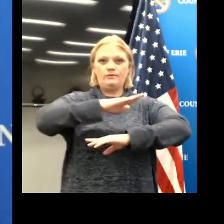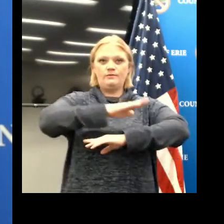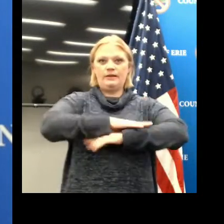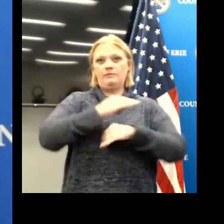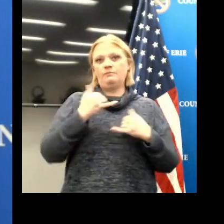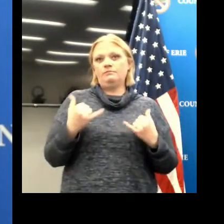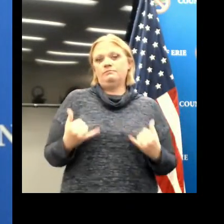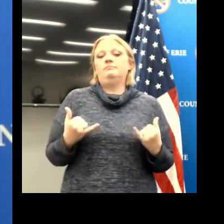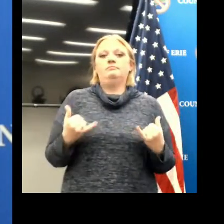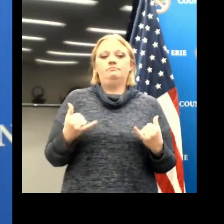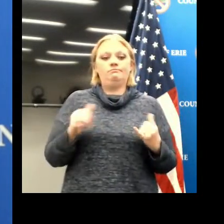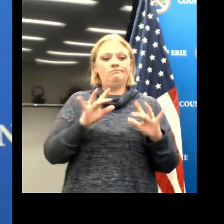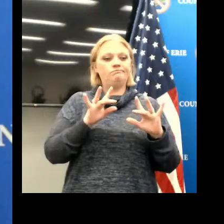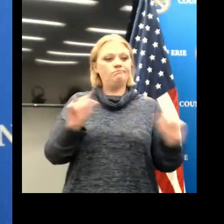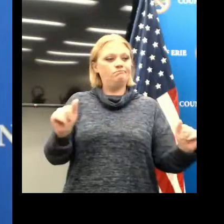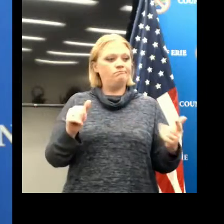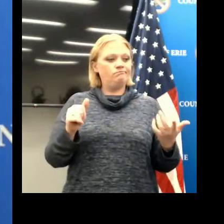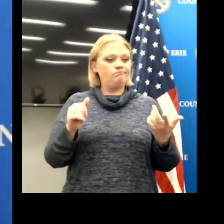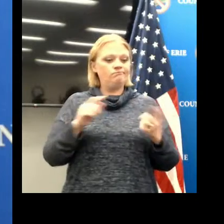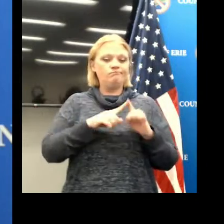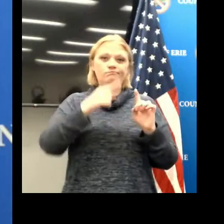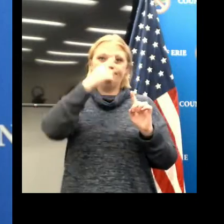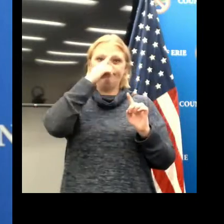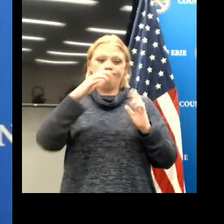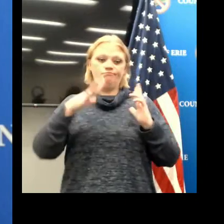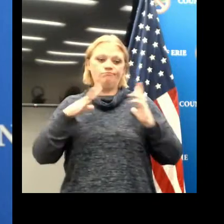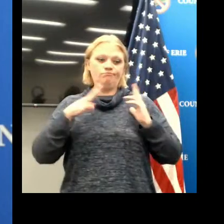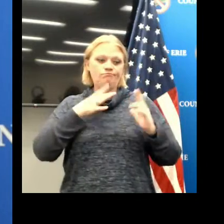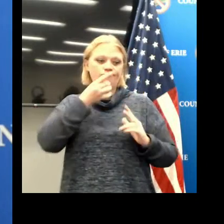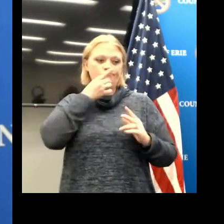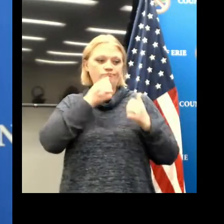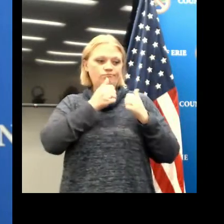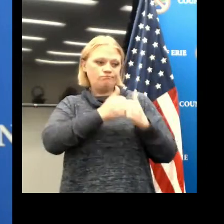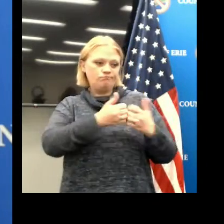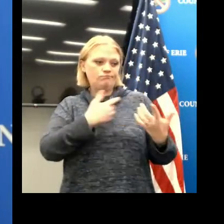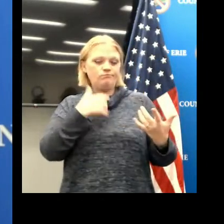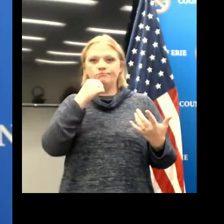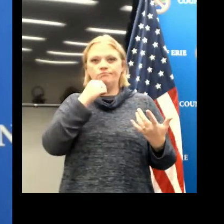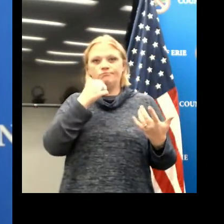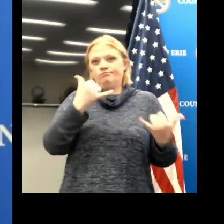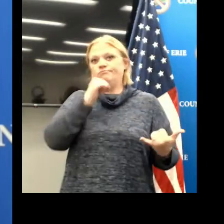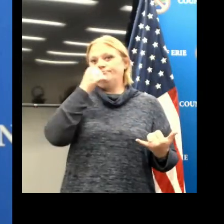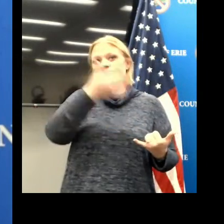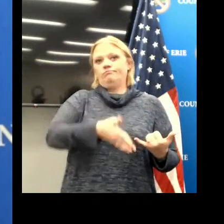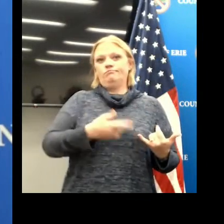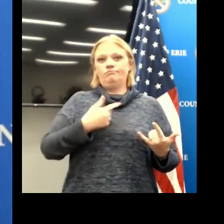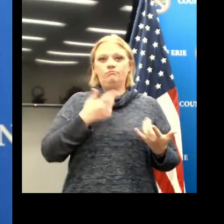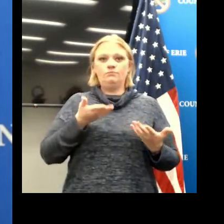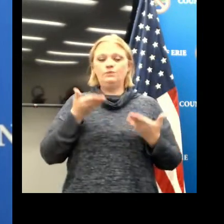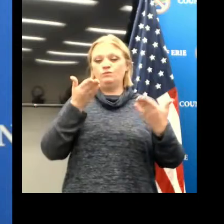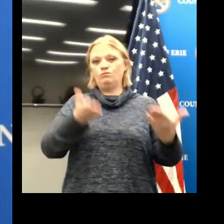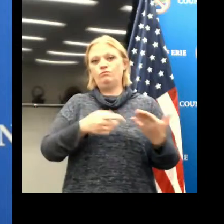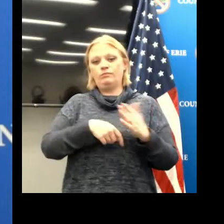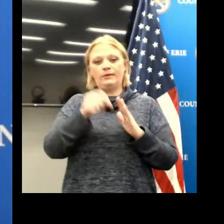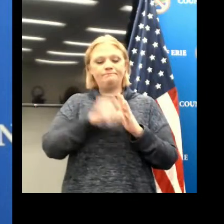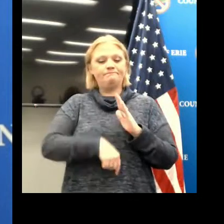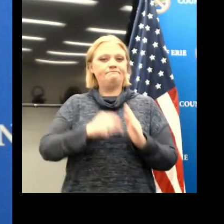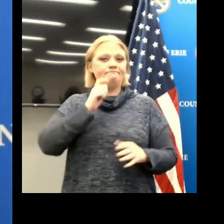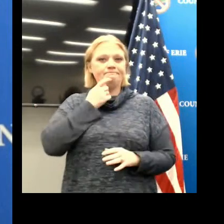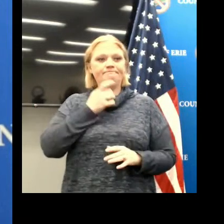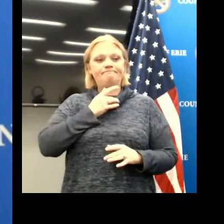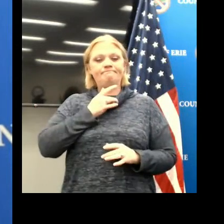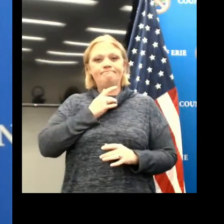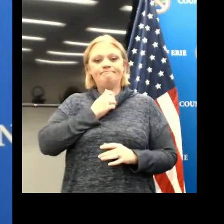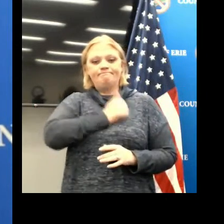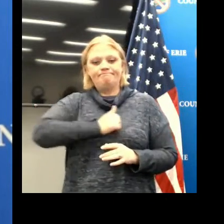people thought would be having holiday dinners with, and they're not going to be there now. And I offer my deepest condolences to the loved ones and